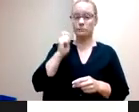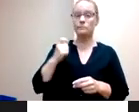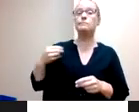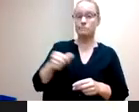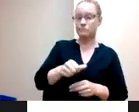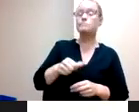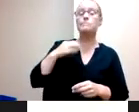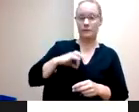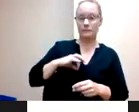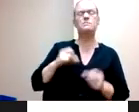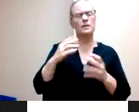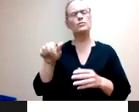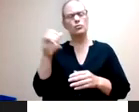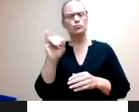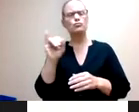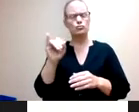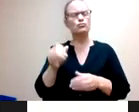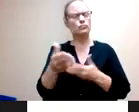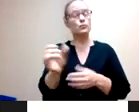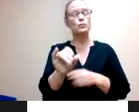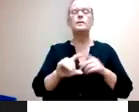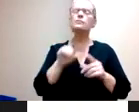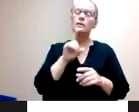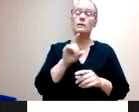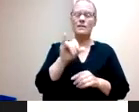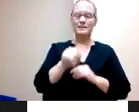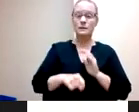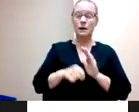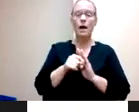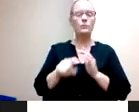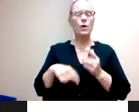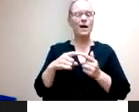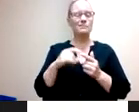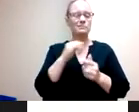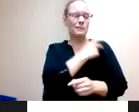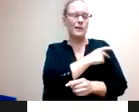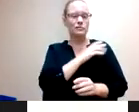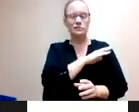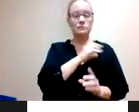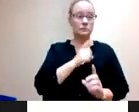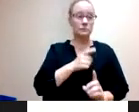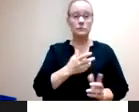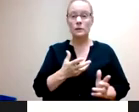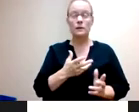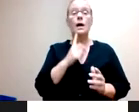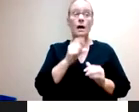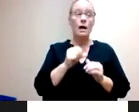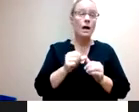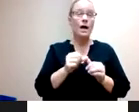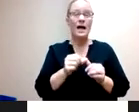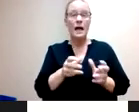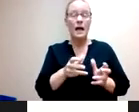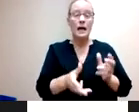it. It's really at the time when you're not looking at, the goal moves from prolongation of